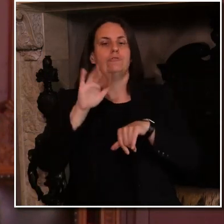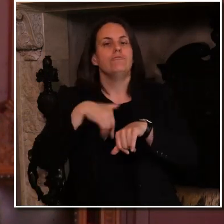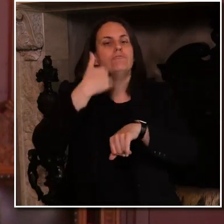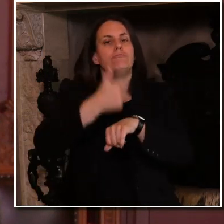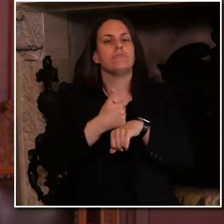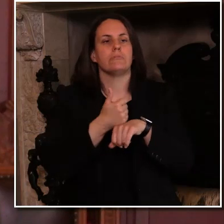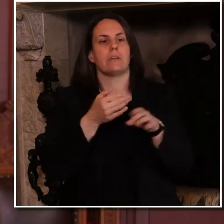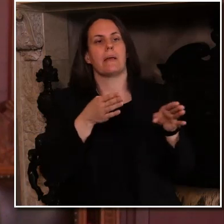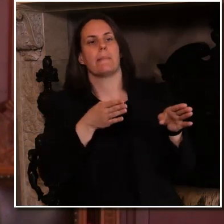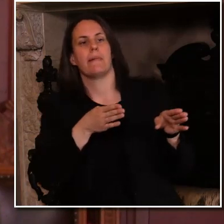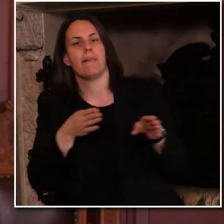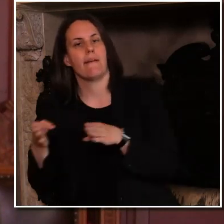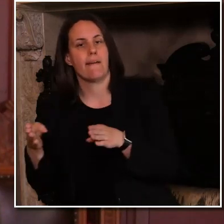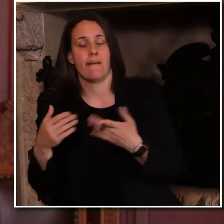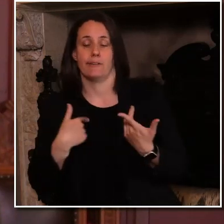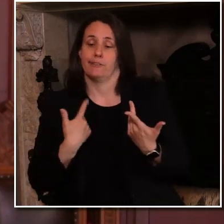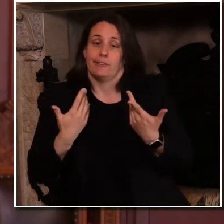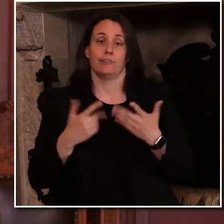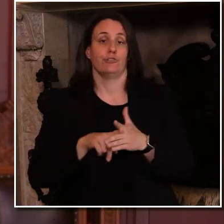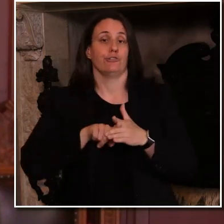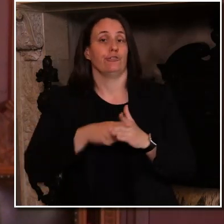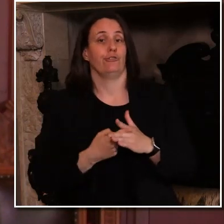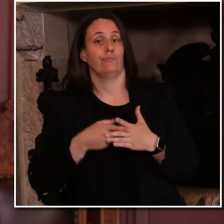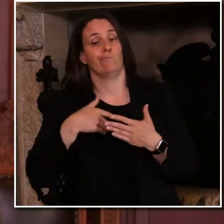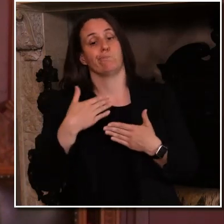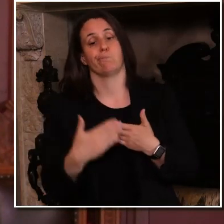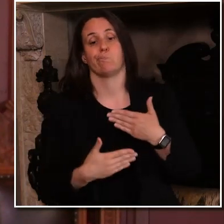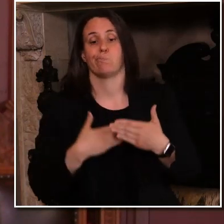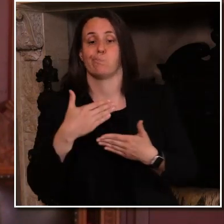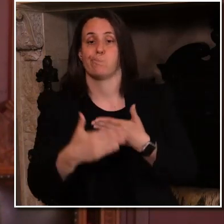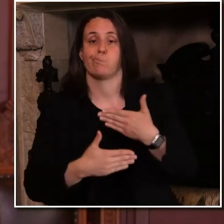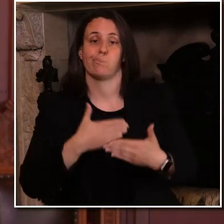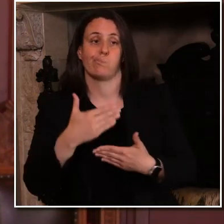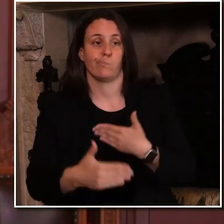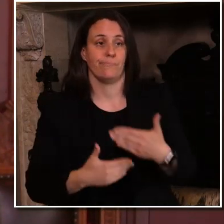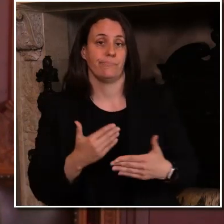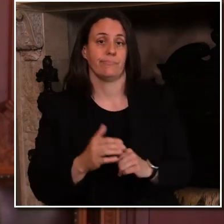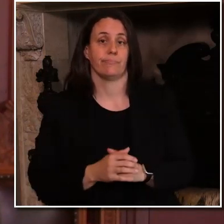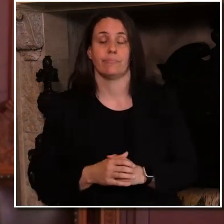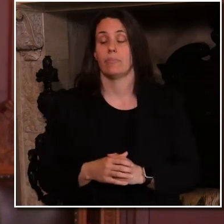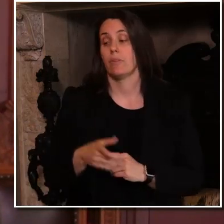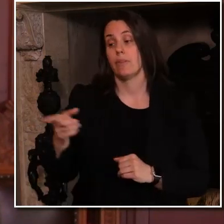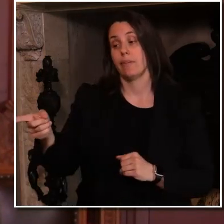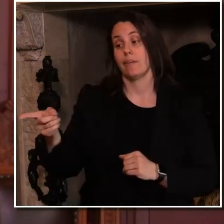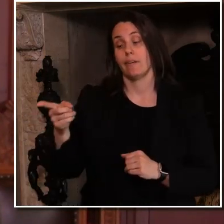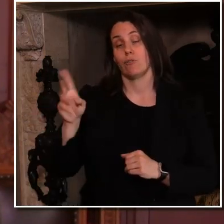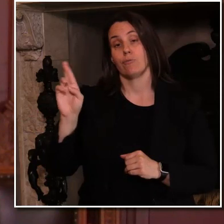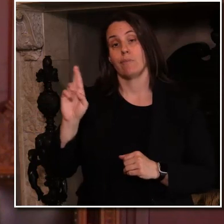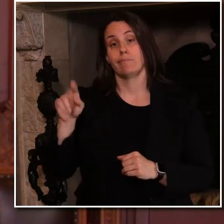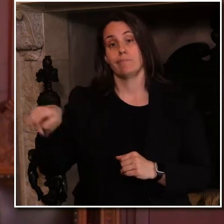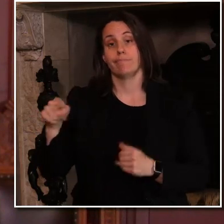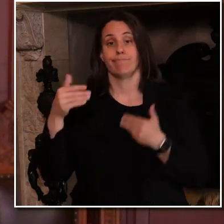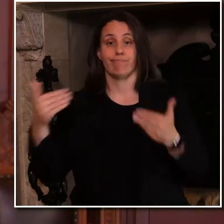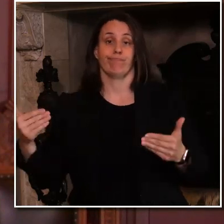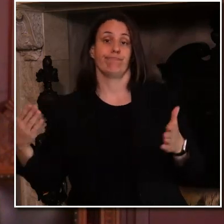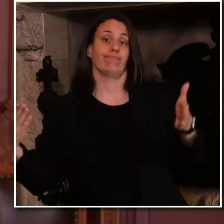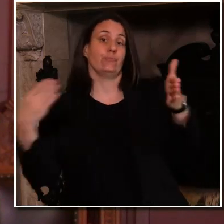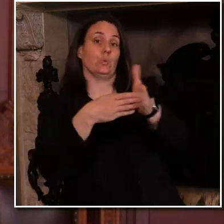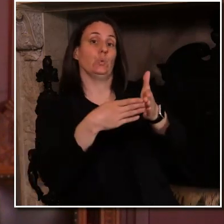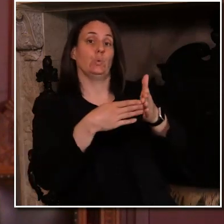began implementing it, and we went to court, and we were sued. directly to the Supreme Court. I'm